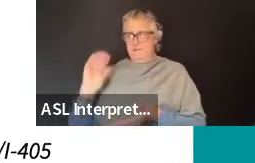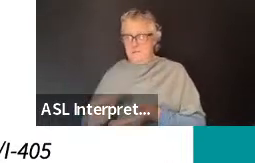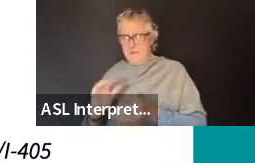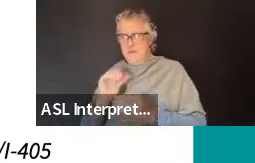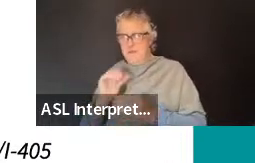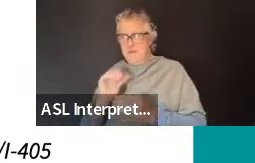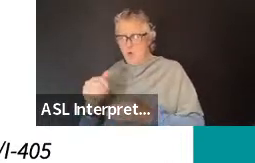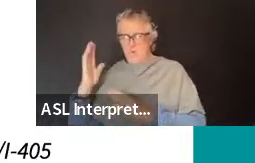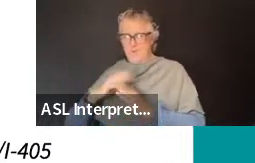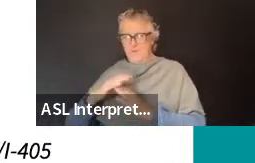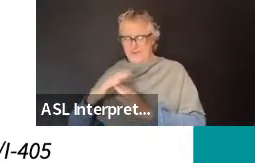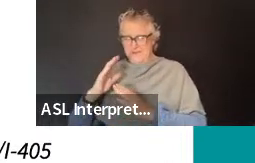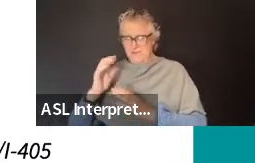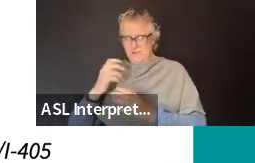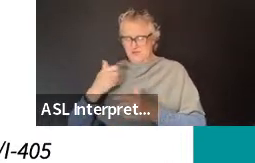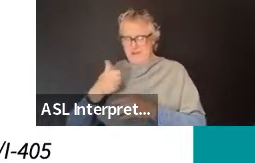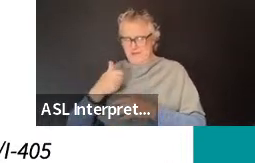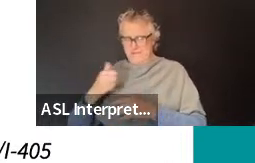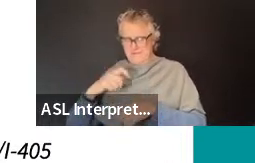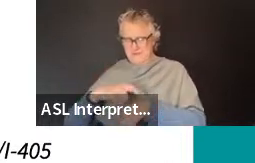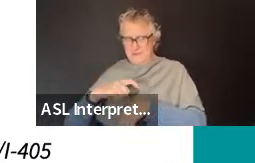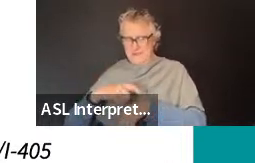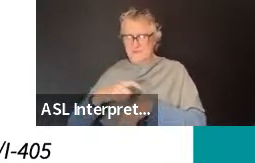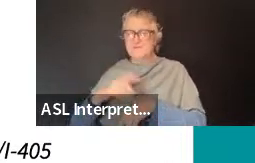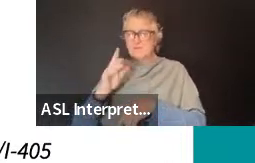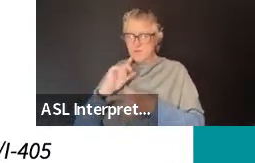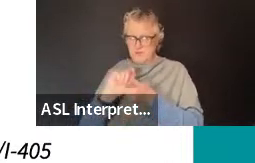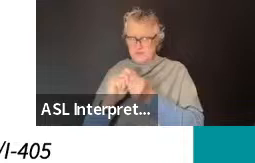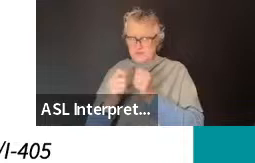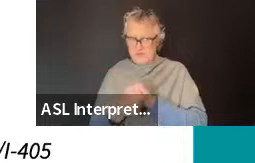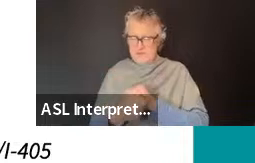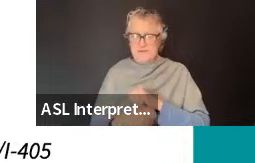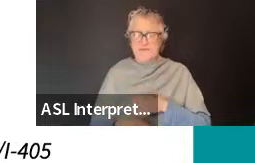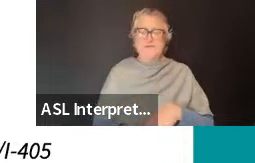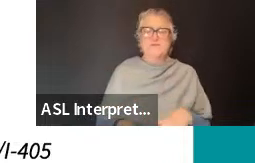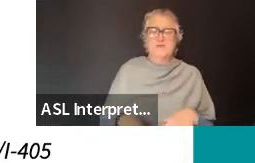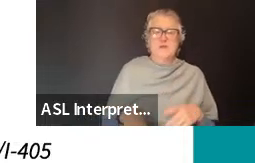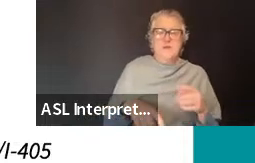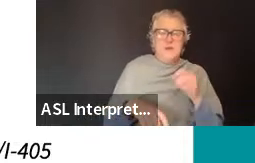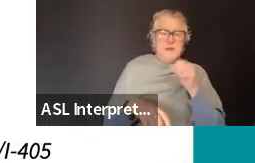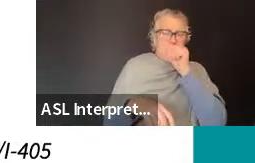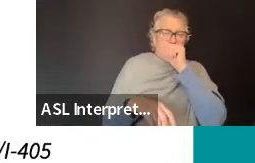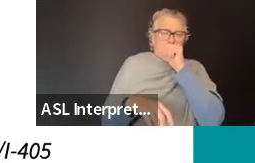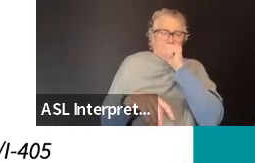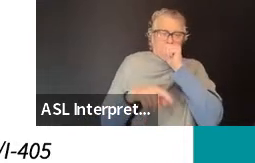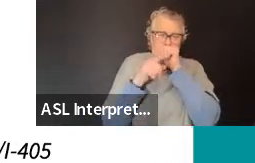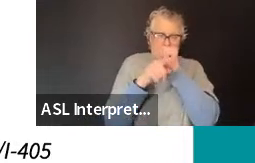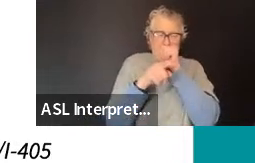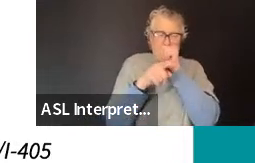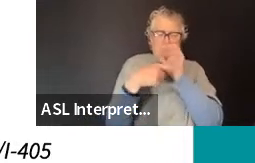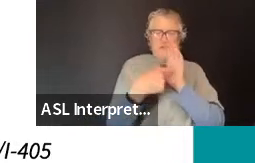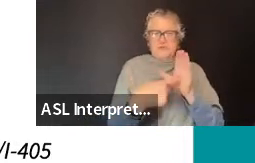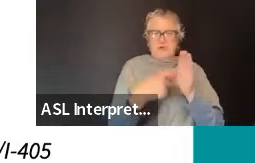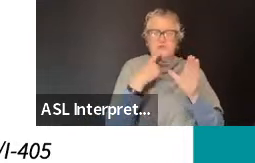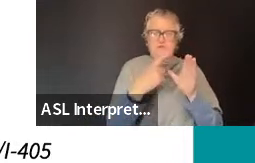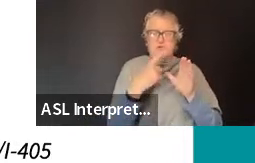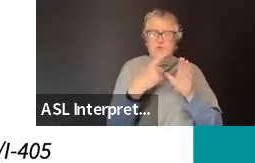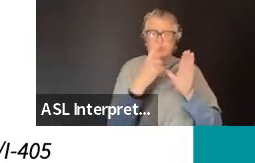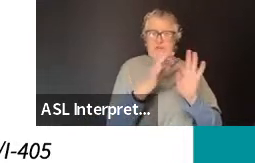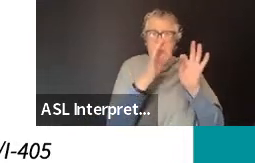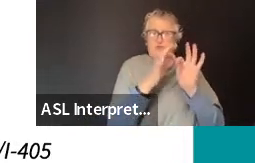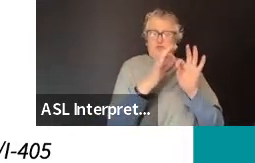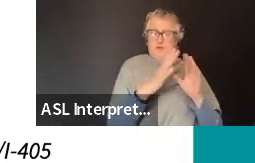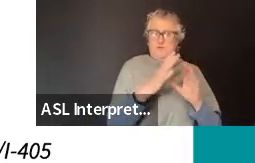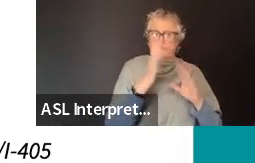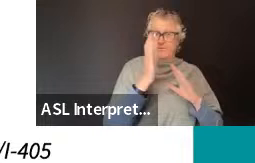critical periods are shown here. So the southbound AM is the critical peak for the morning in the southbound direction. That's the one on the show on the